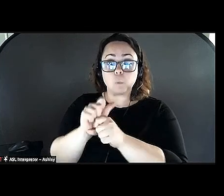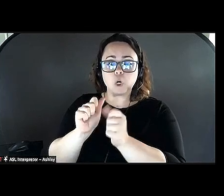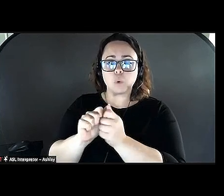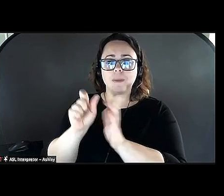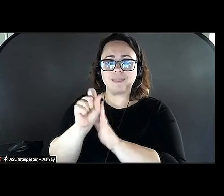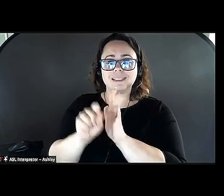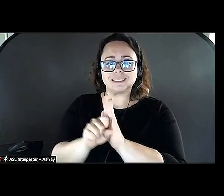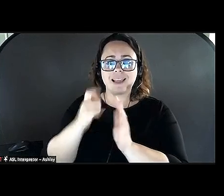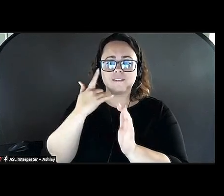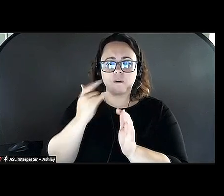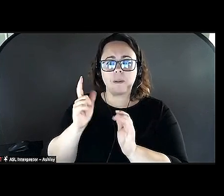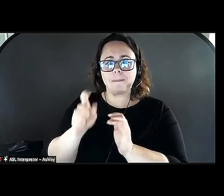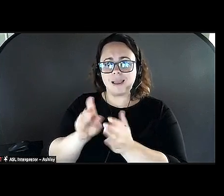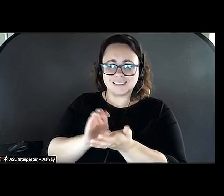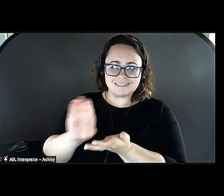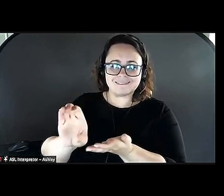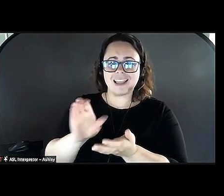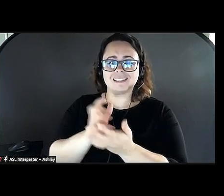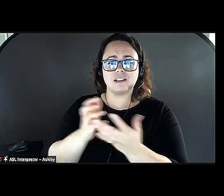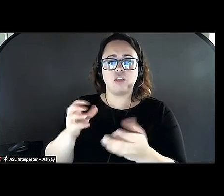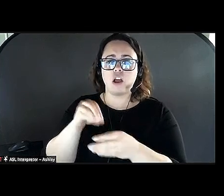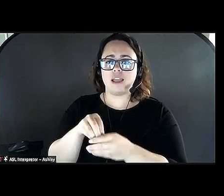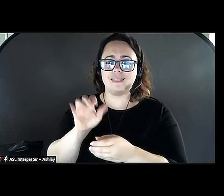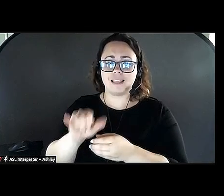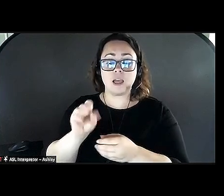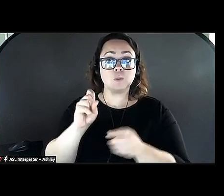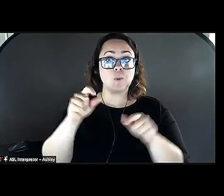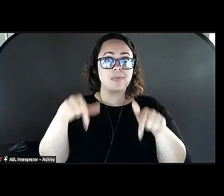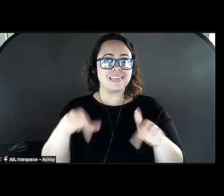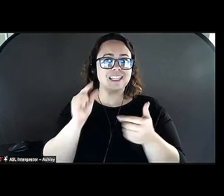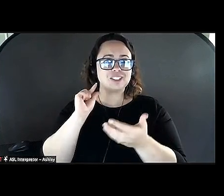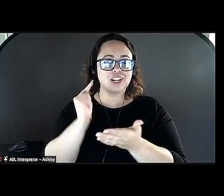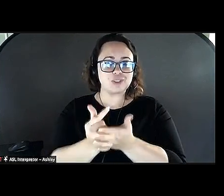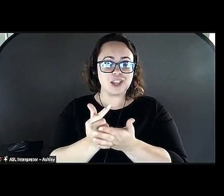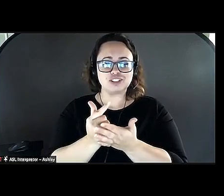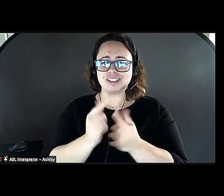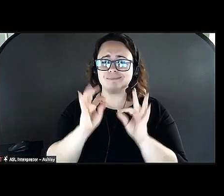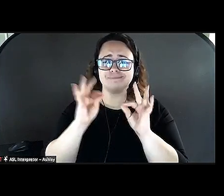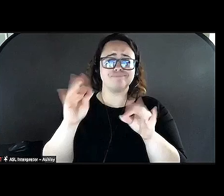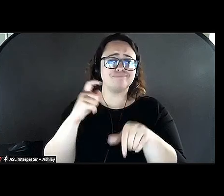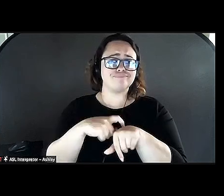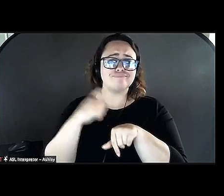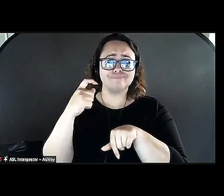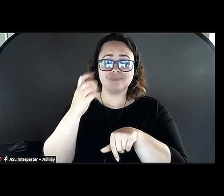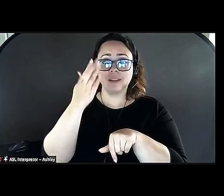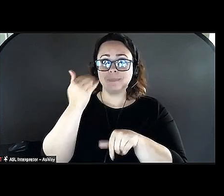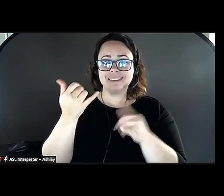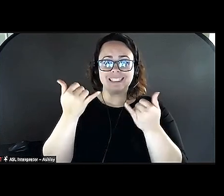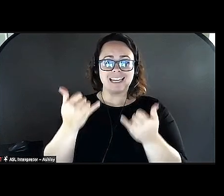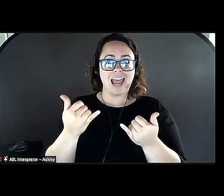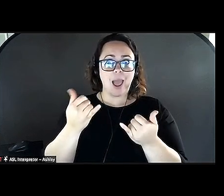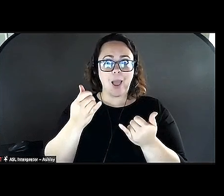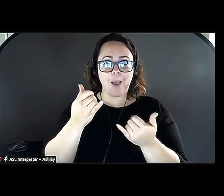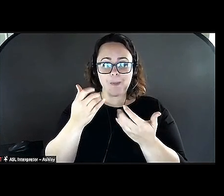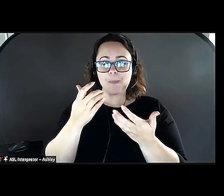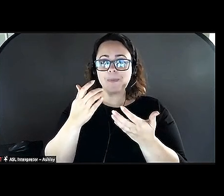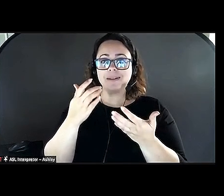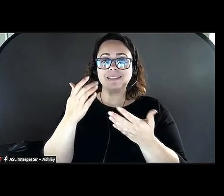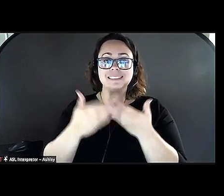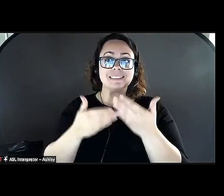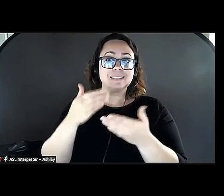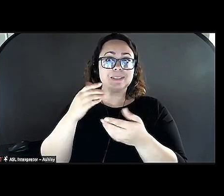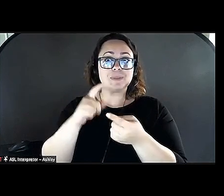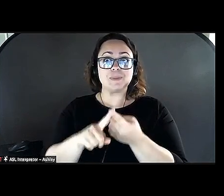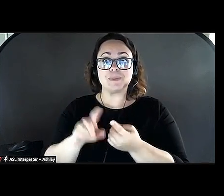California. And so this graduation is very, very timely, as we are just heading into the